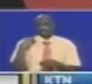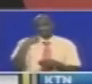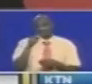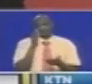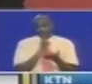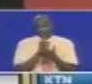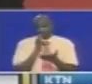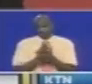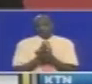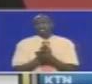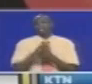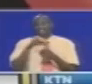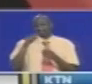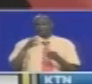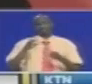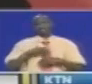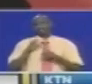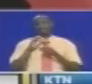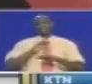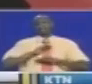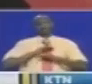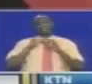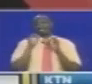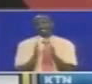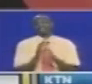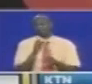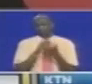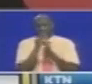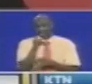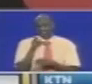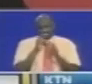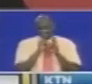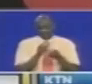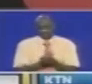necessarily convincing. The question has got to be,